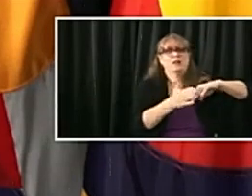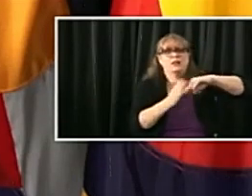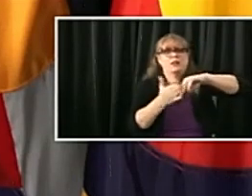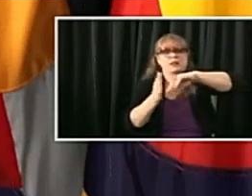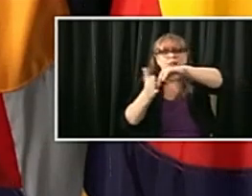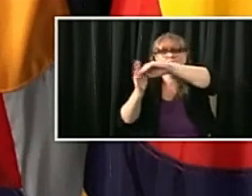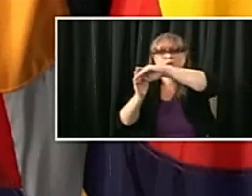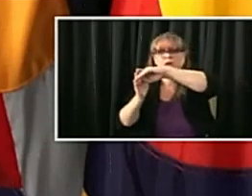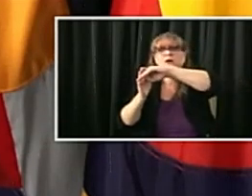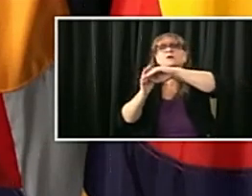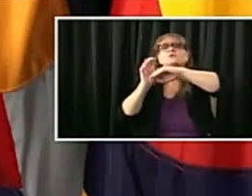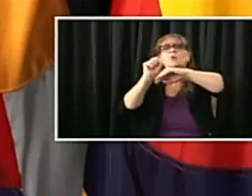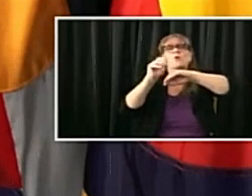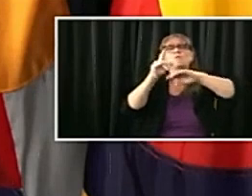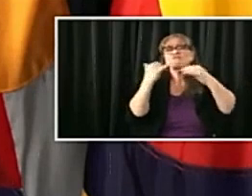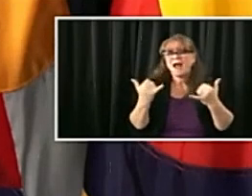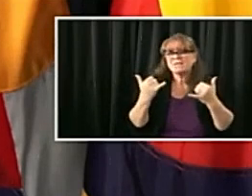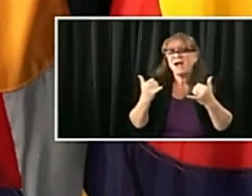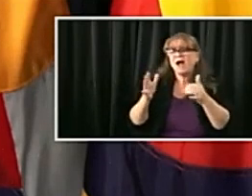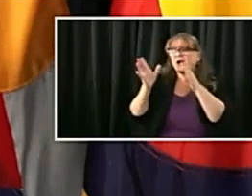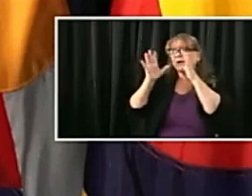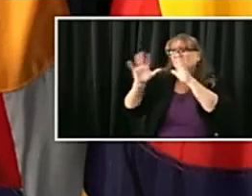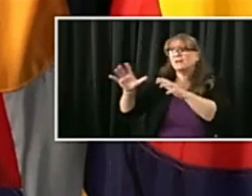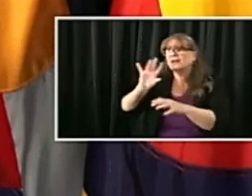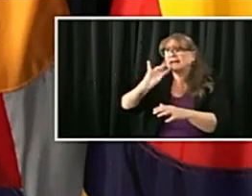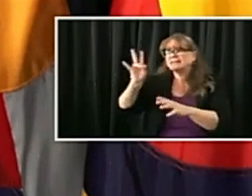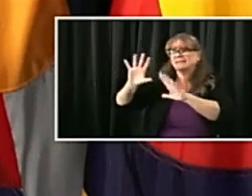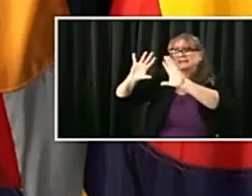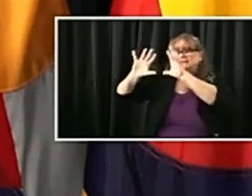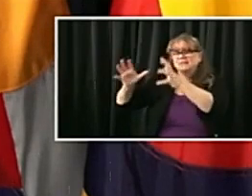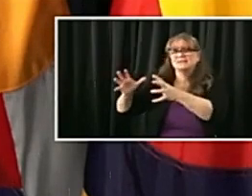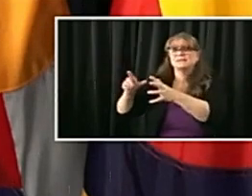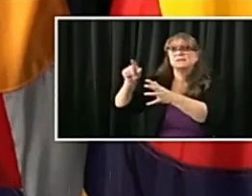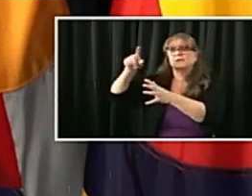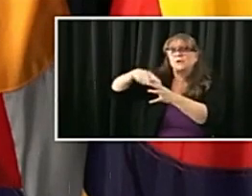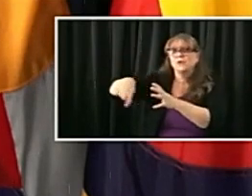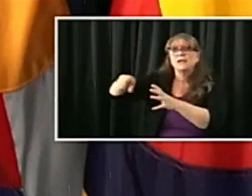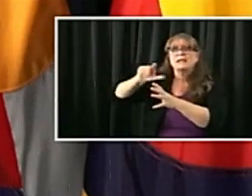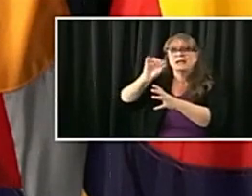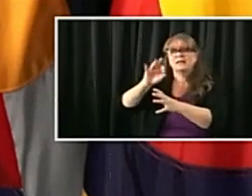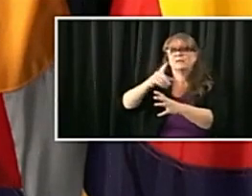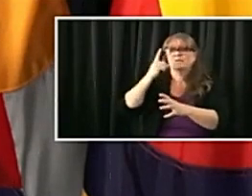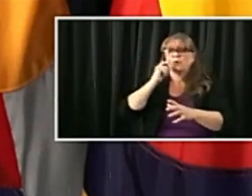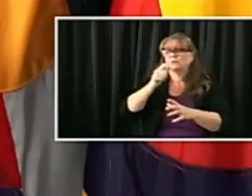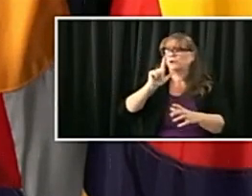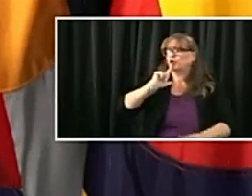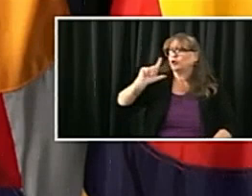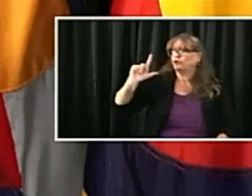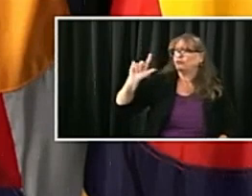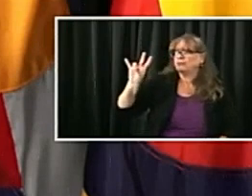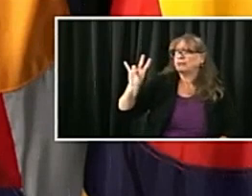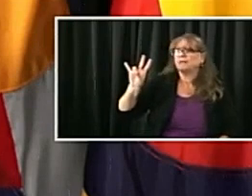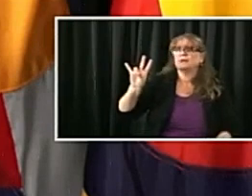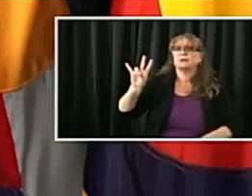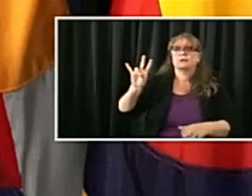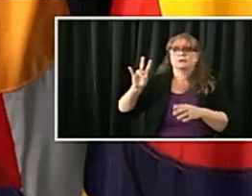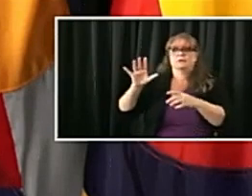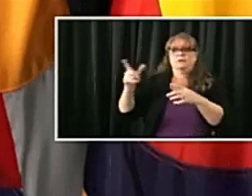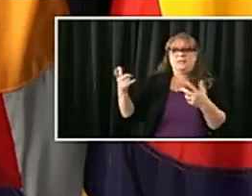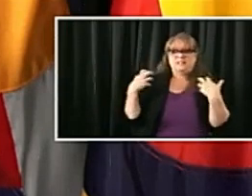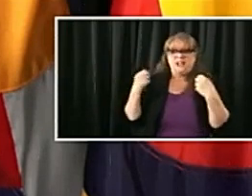cohort because you have a pre-existing condition. So if you are a 26-year-old with pre-existing condition, you have a higher risk factor than your average 20